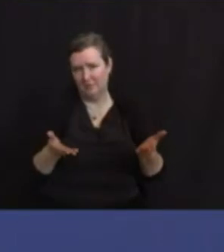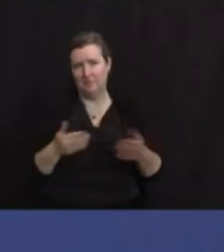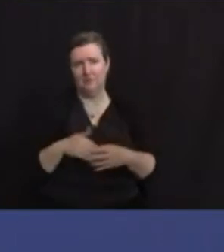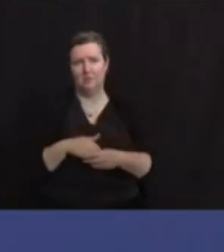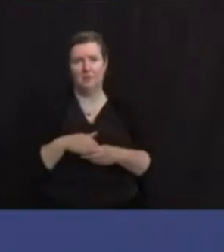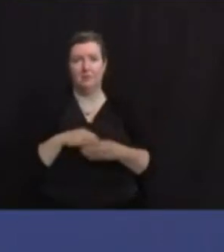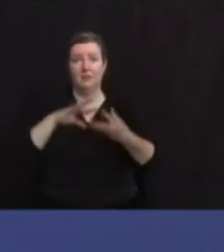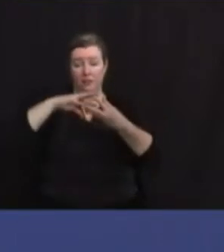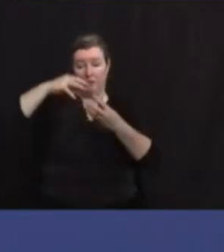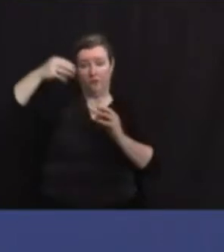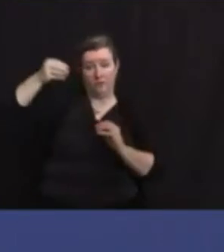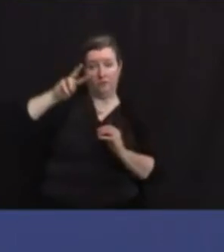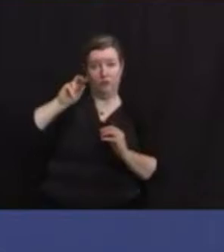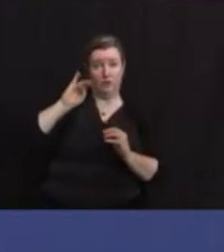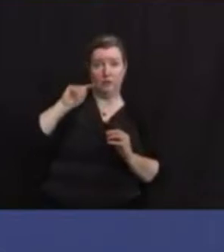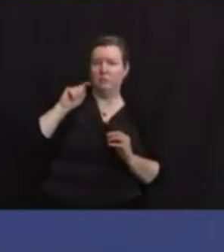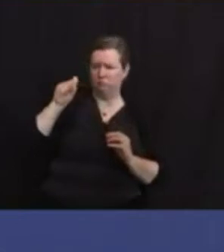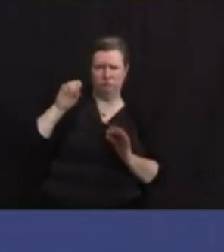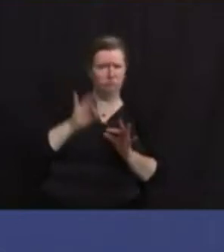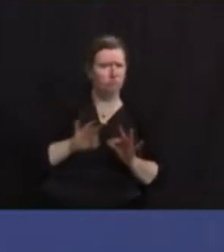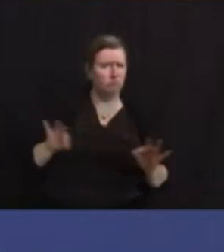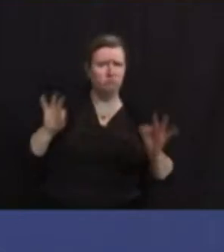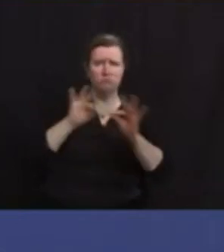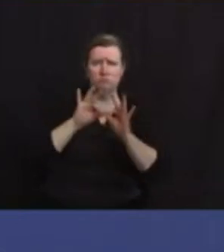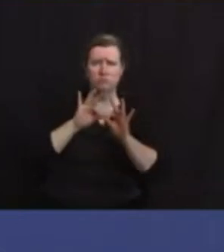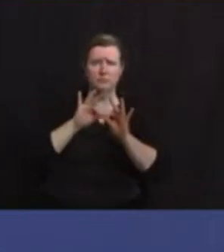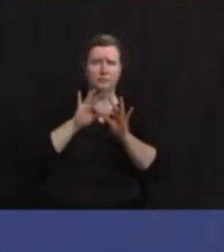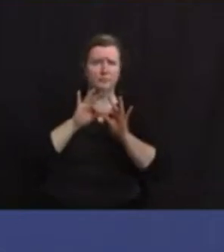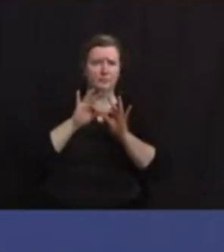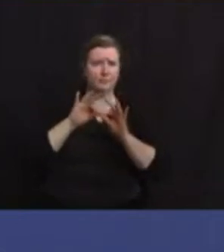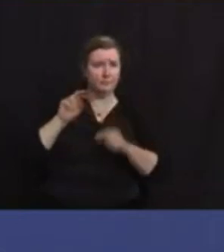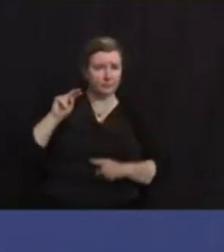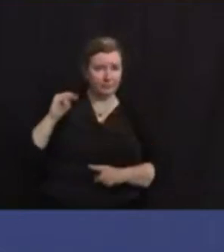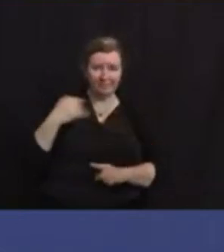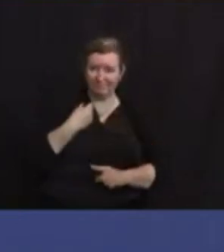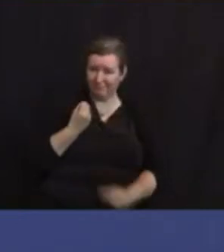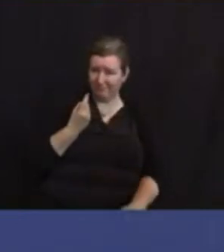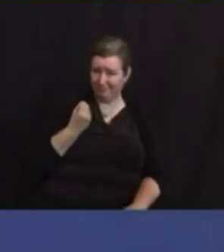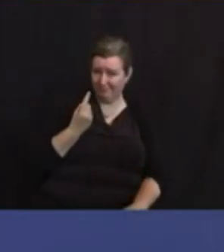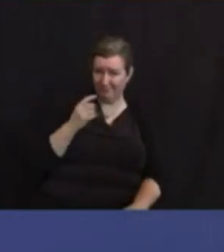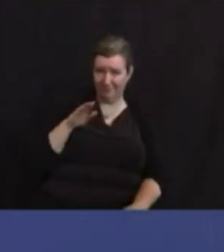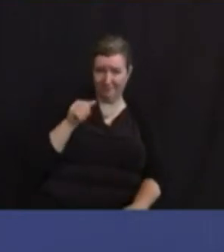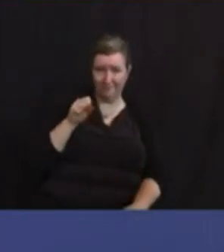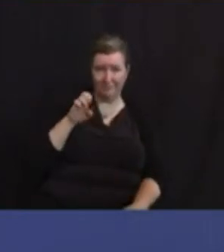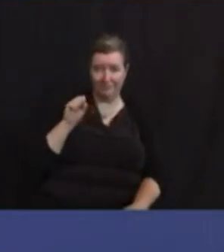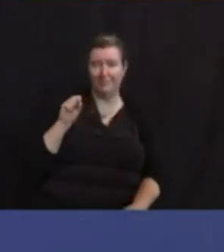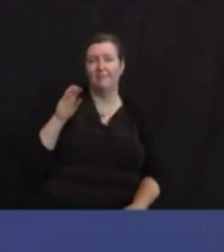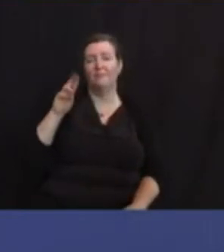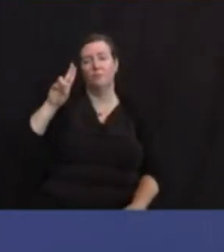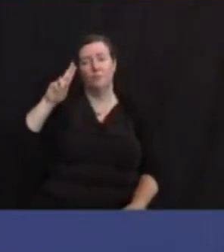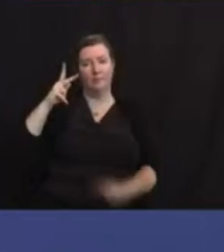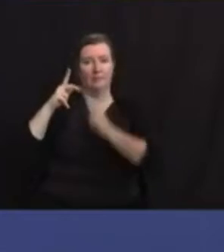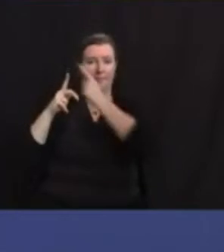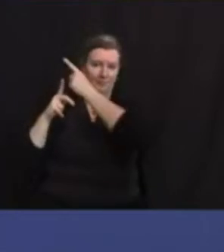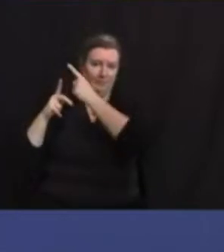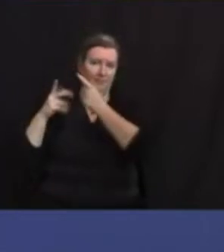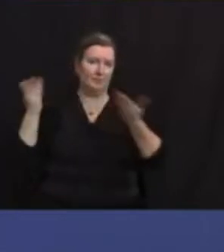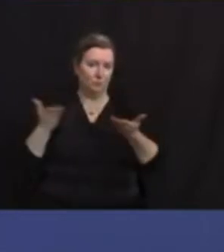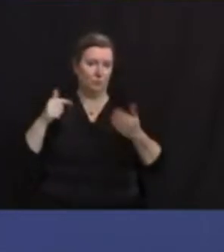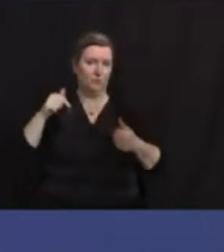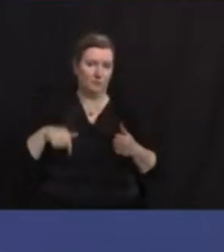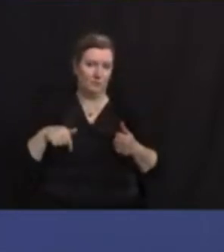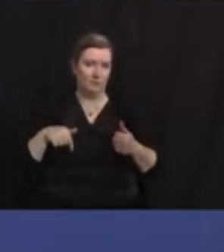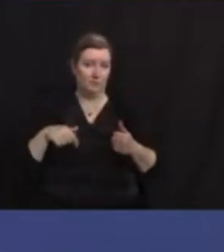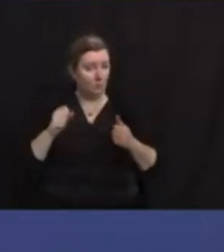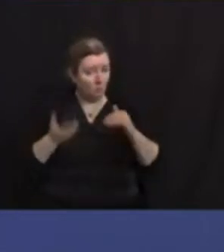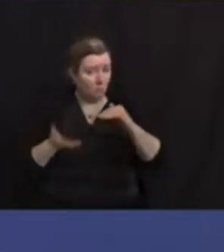now, but we have 11 known cases of the UK variant in the state. That's not to say they're not going to go up. That's not to say other variants won't come, but we watch